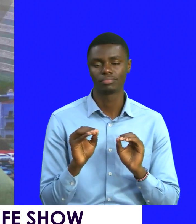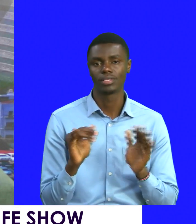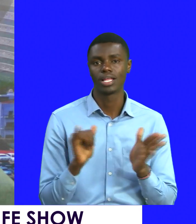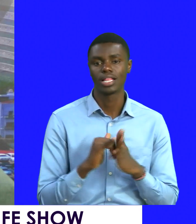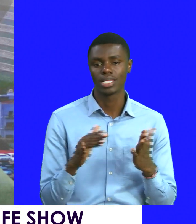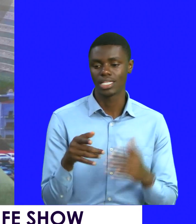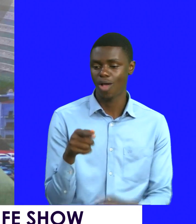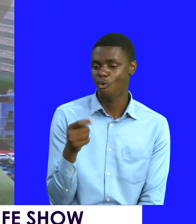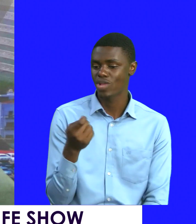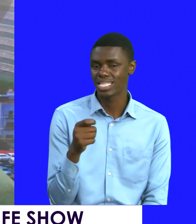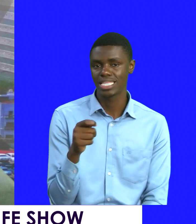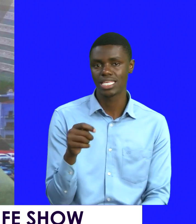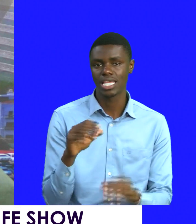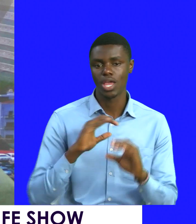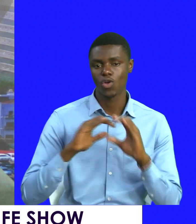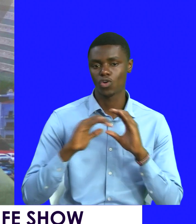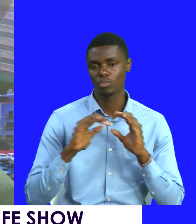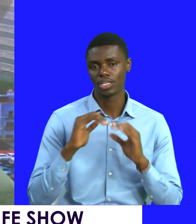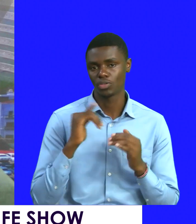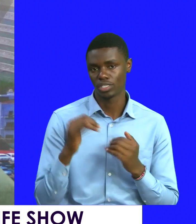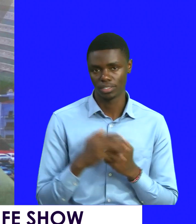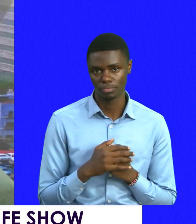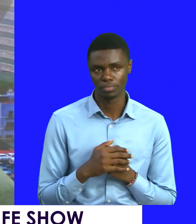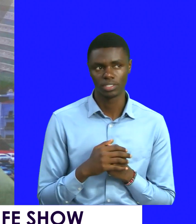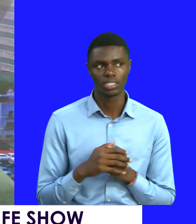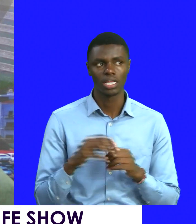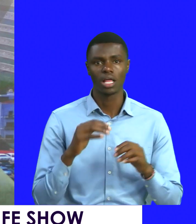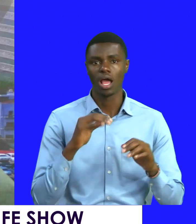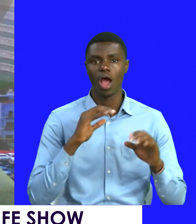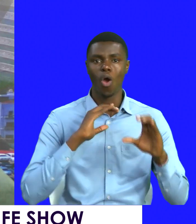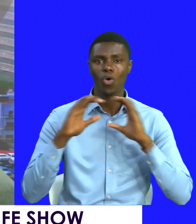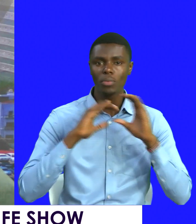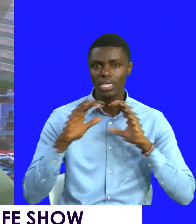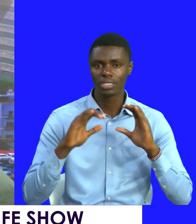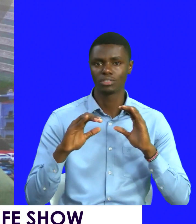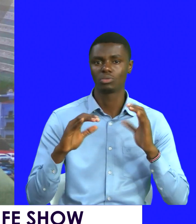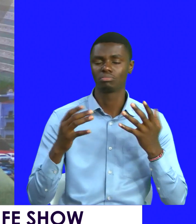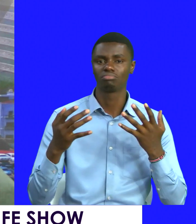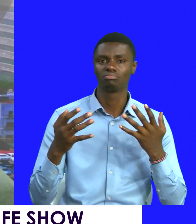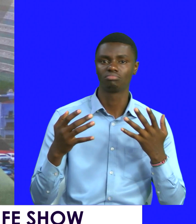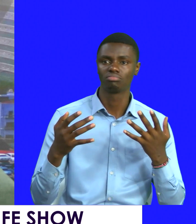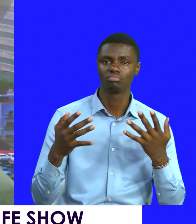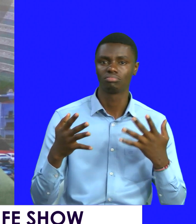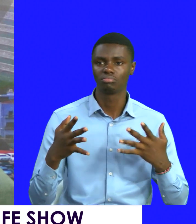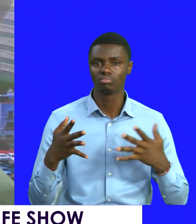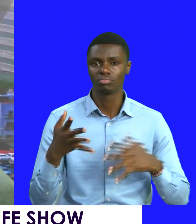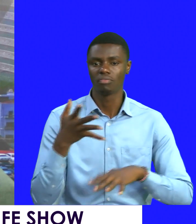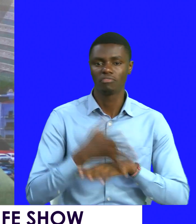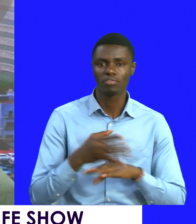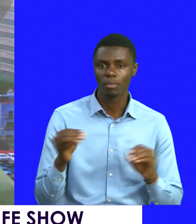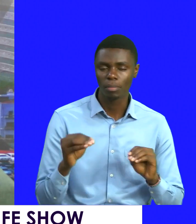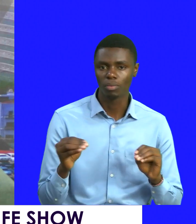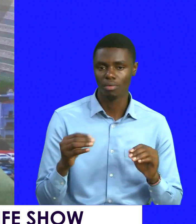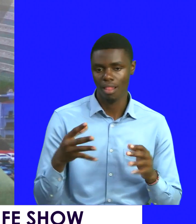how key communication is. Do not communicate to strangers. Learn that humanity